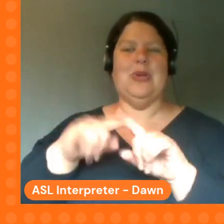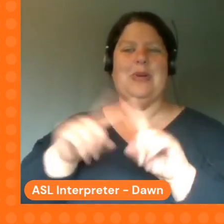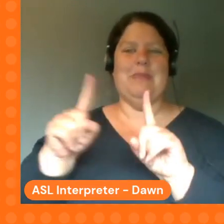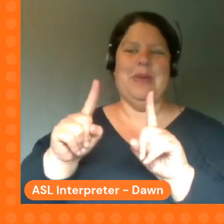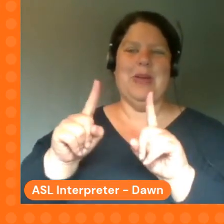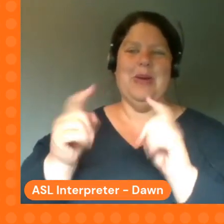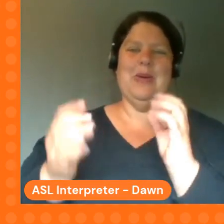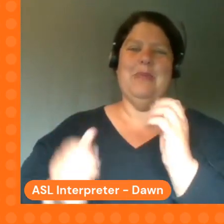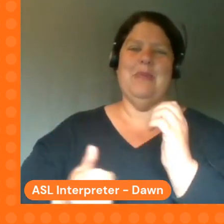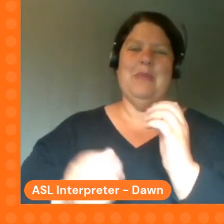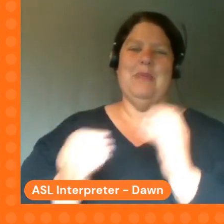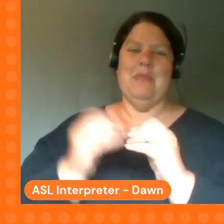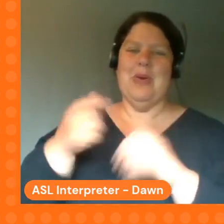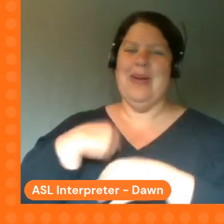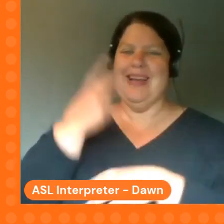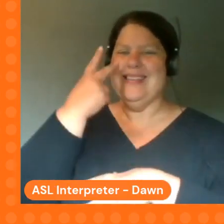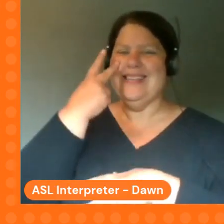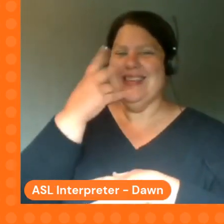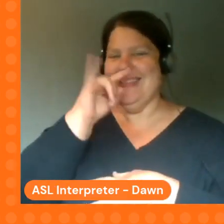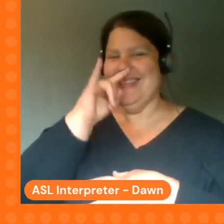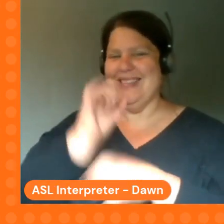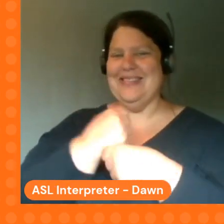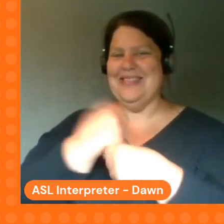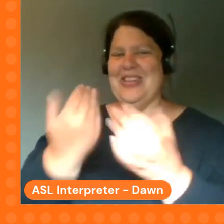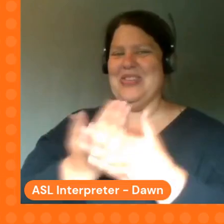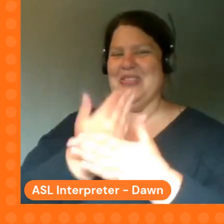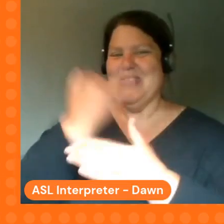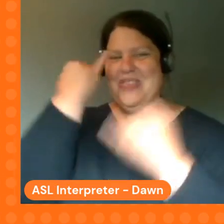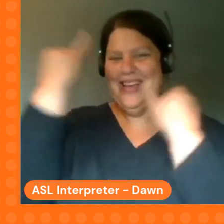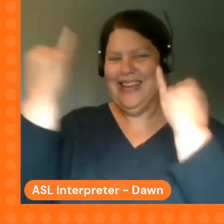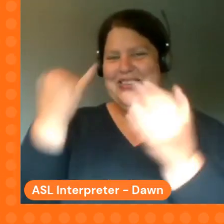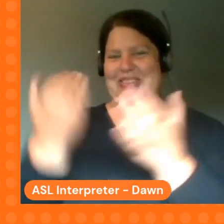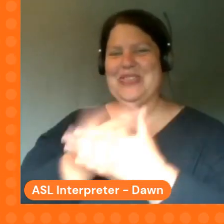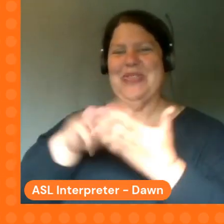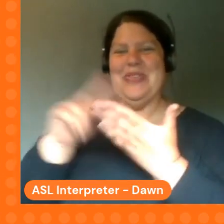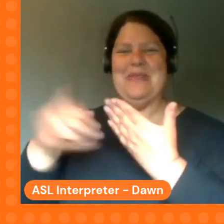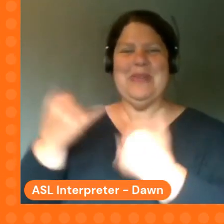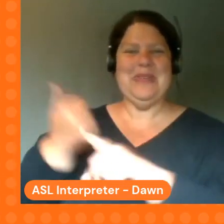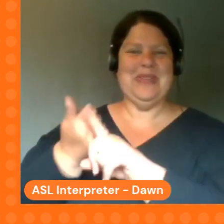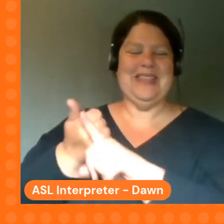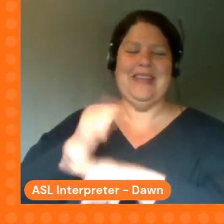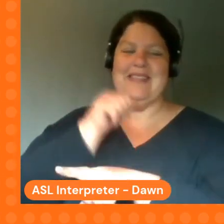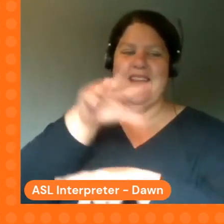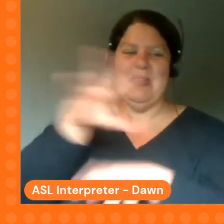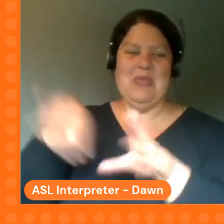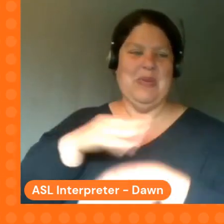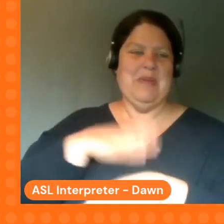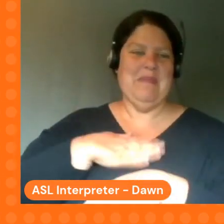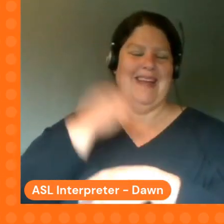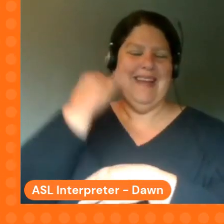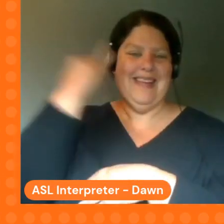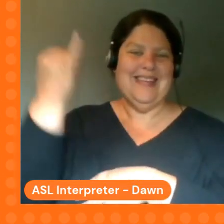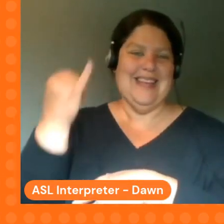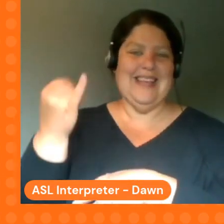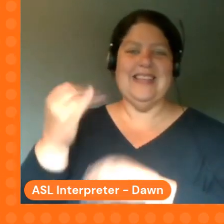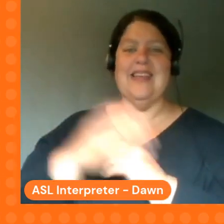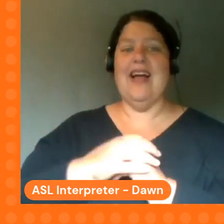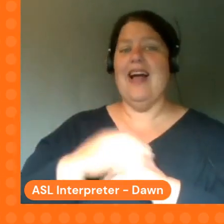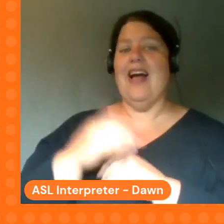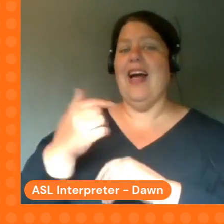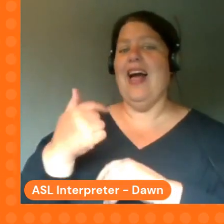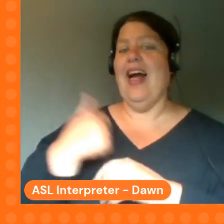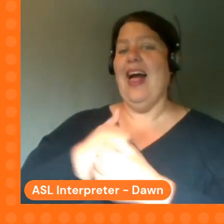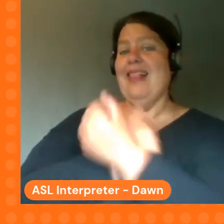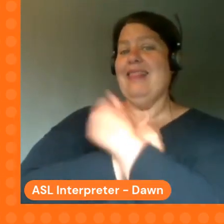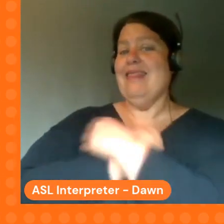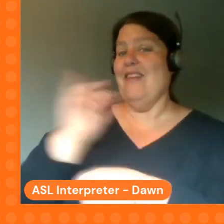invented new projects and new ideas, of their own that had nothing to do with any of my ideas. And what I love of those most of all is